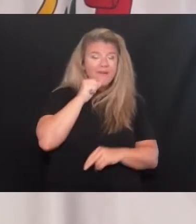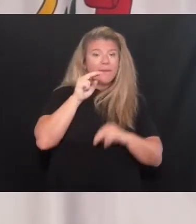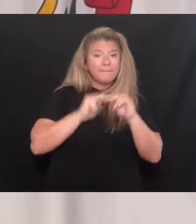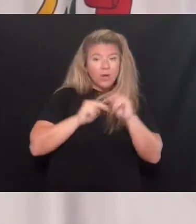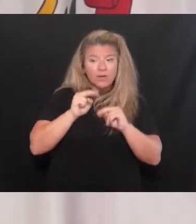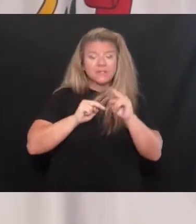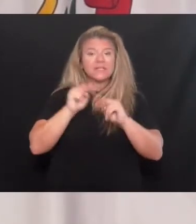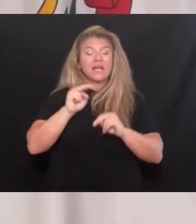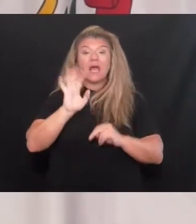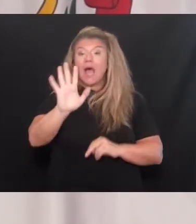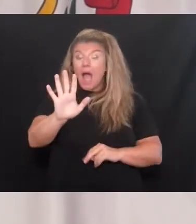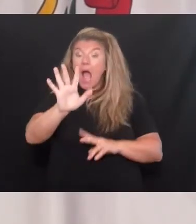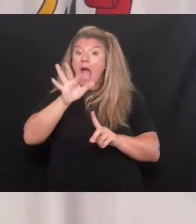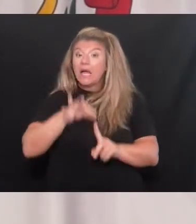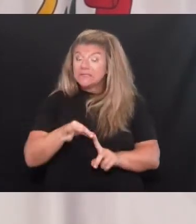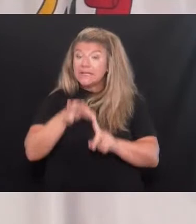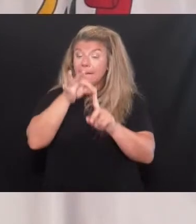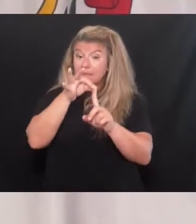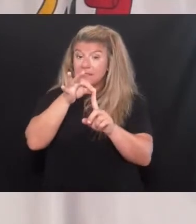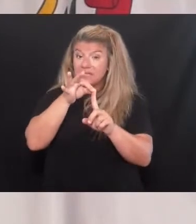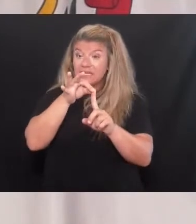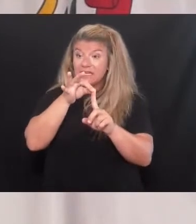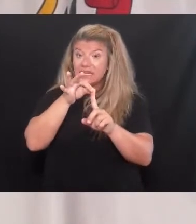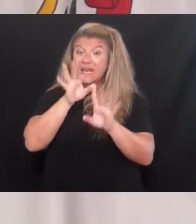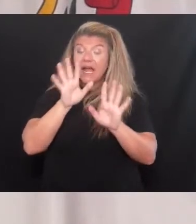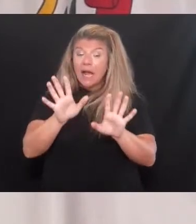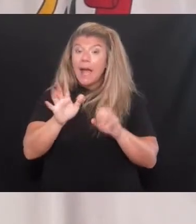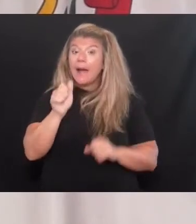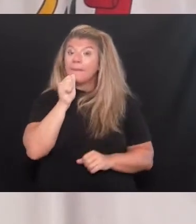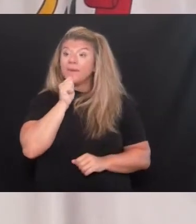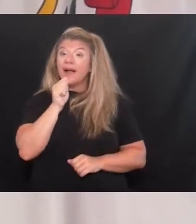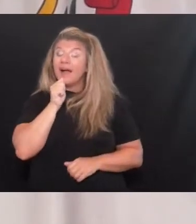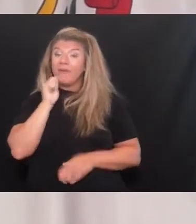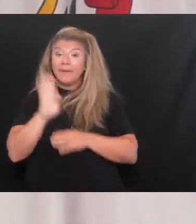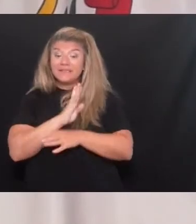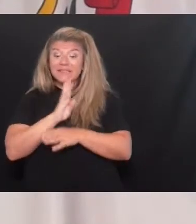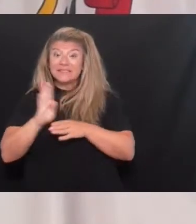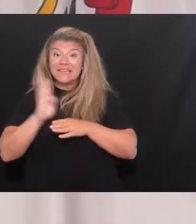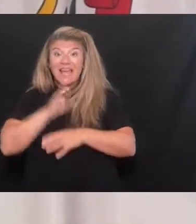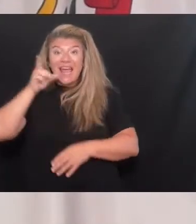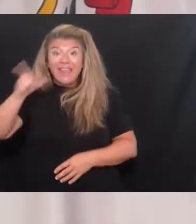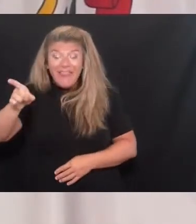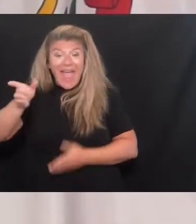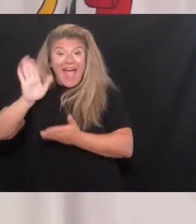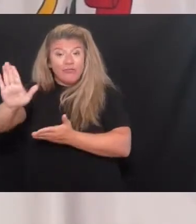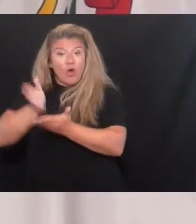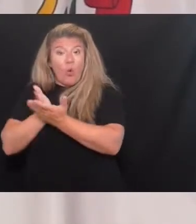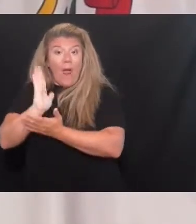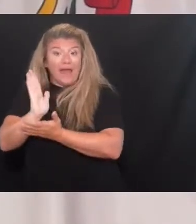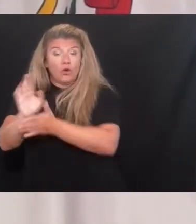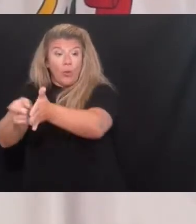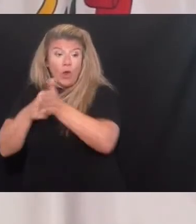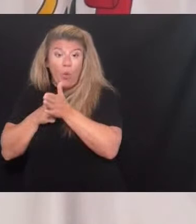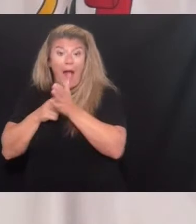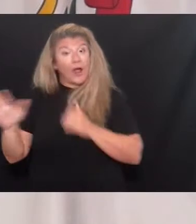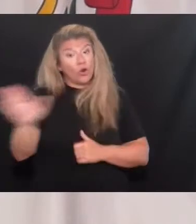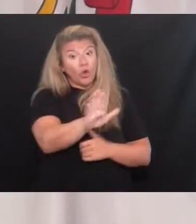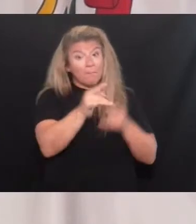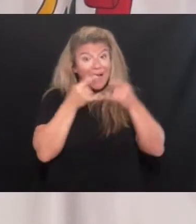well, except a private enterprise has the right to require you to wear a mask.